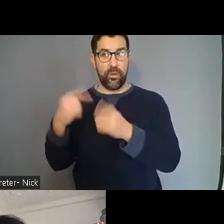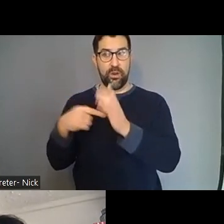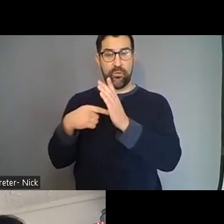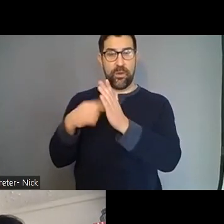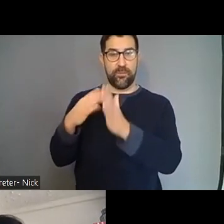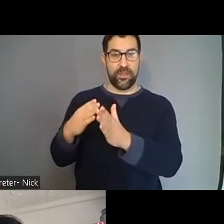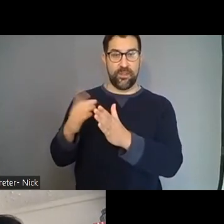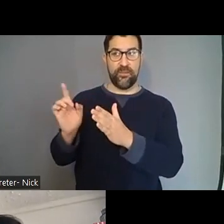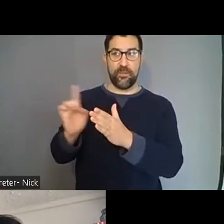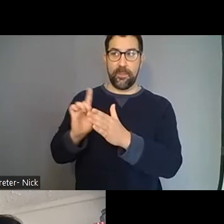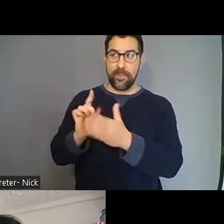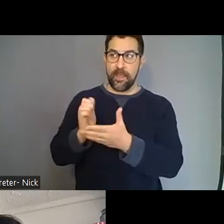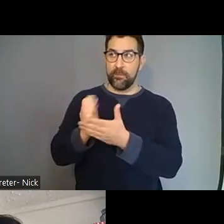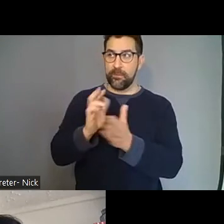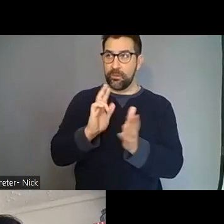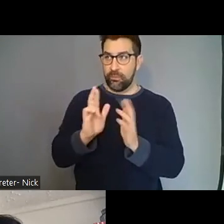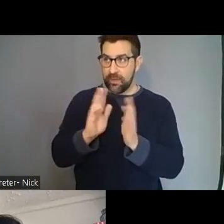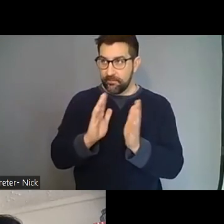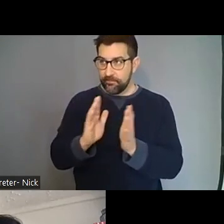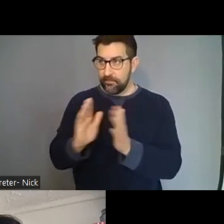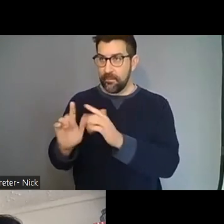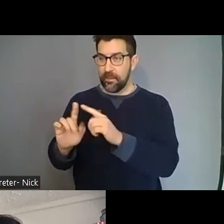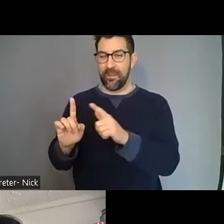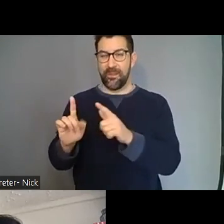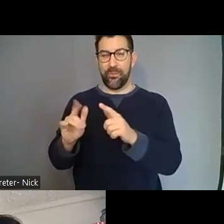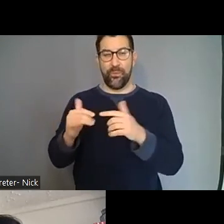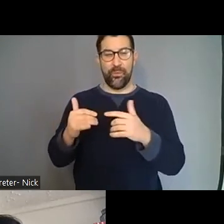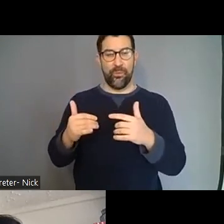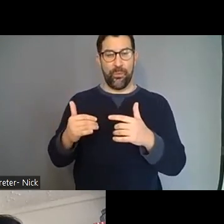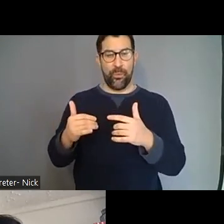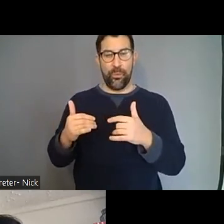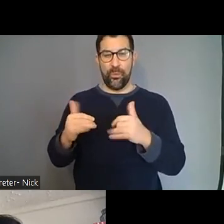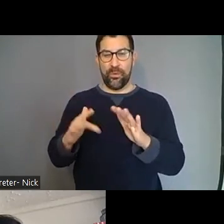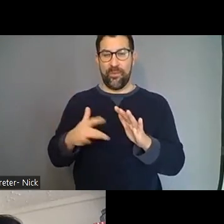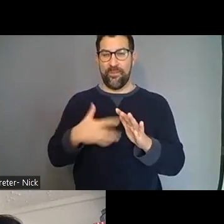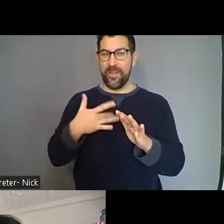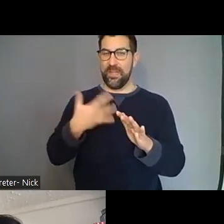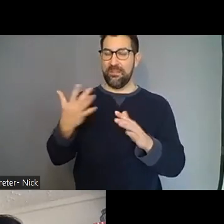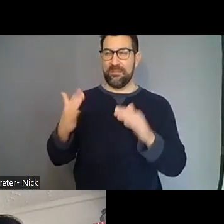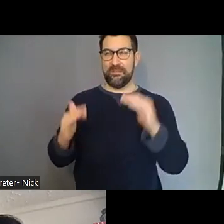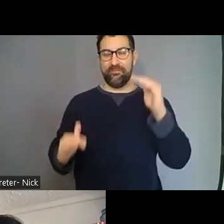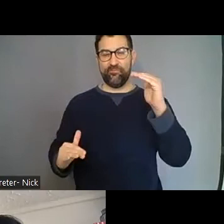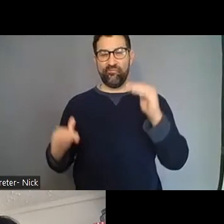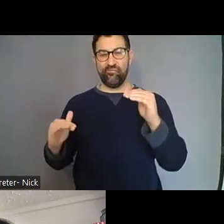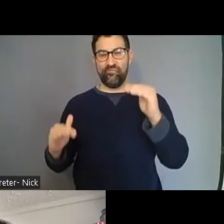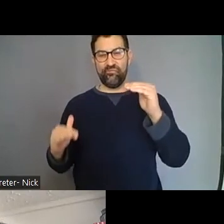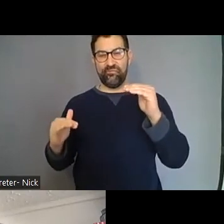sort of helped us get ready for this meeting, but we still feel like there's a long way to go when it comes to